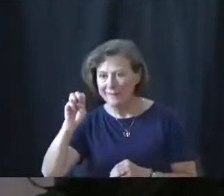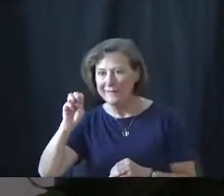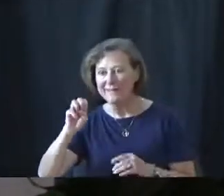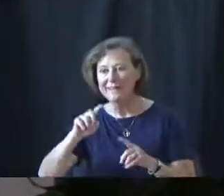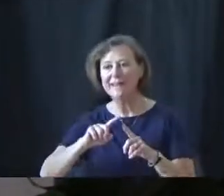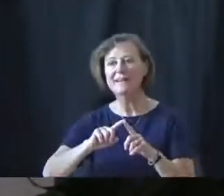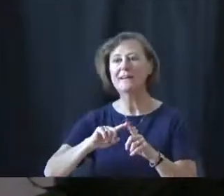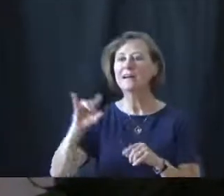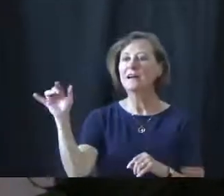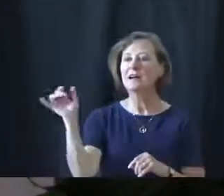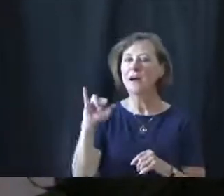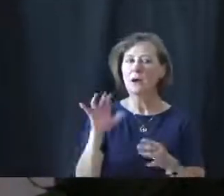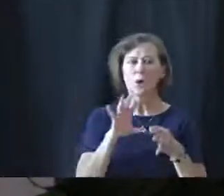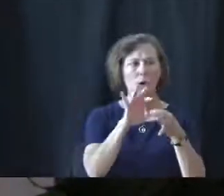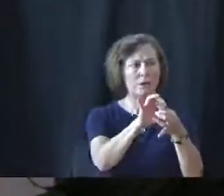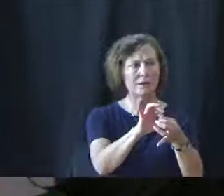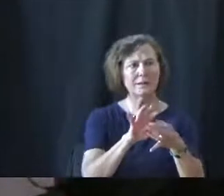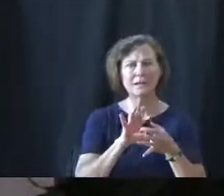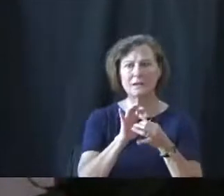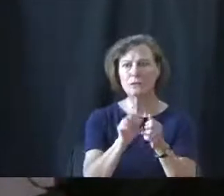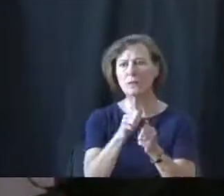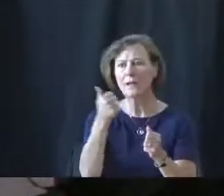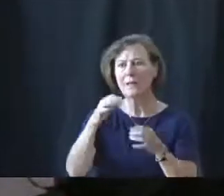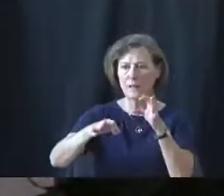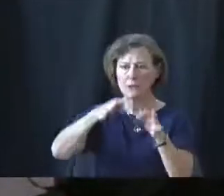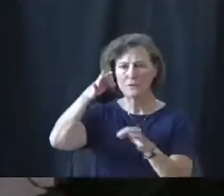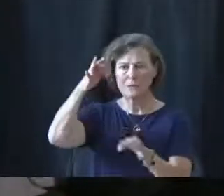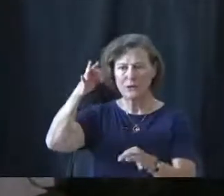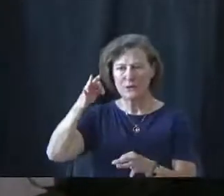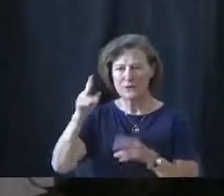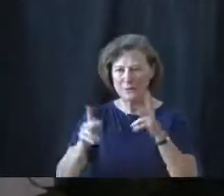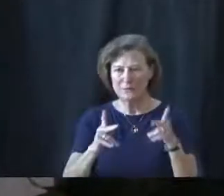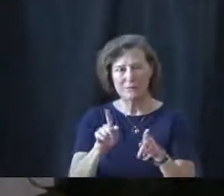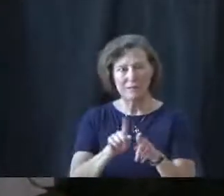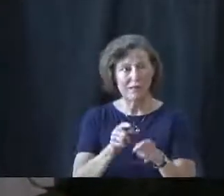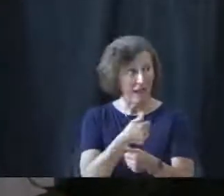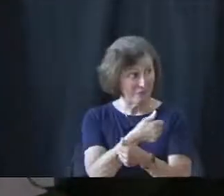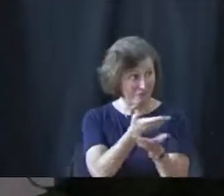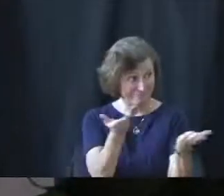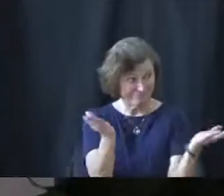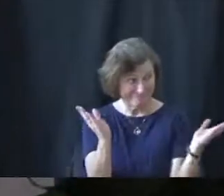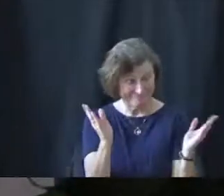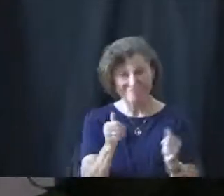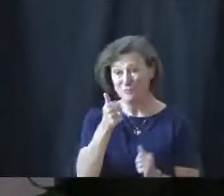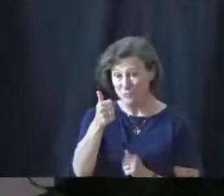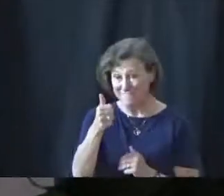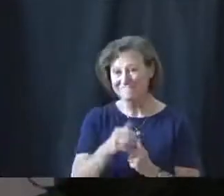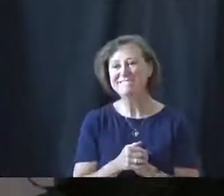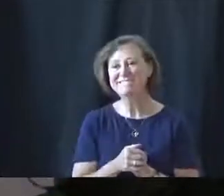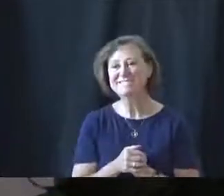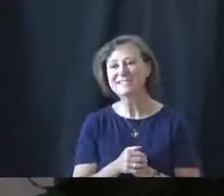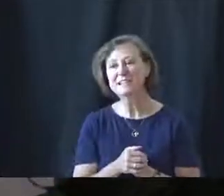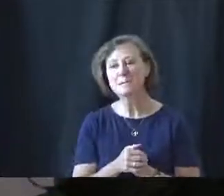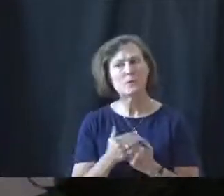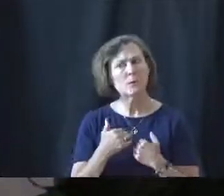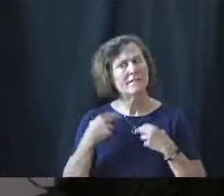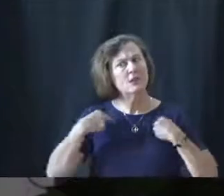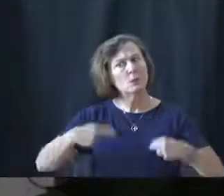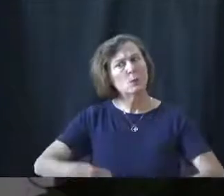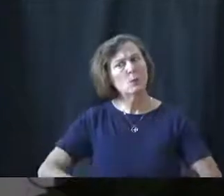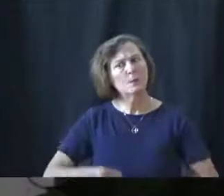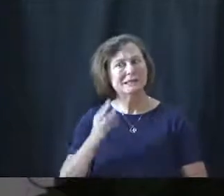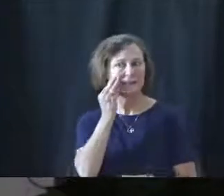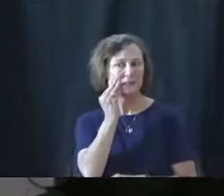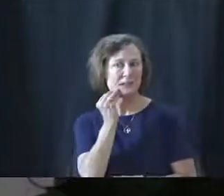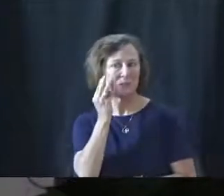also connections with other spiritual beings, such as yourselves, that are having a human